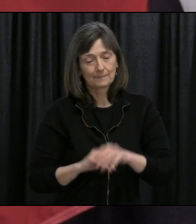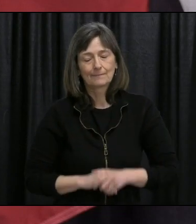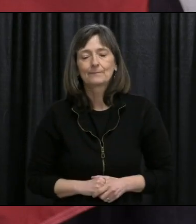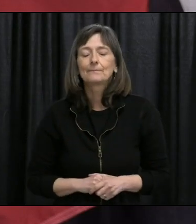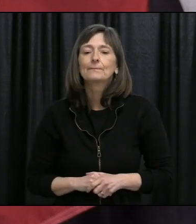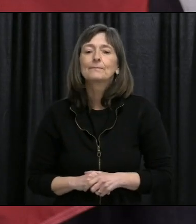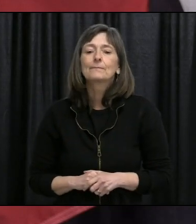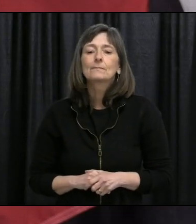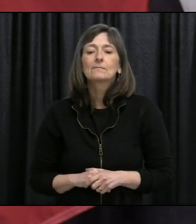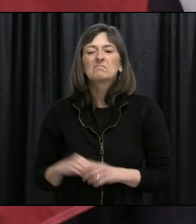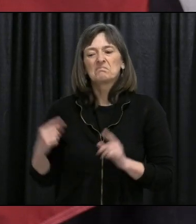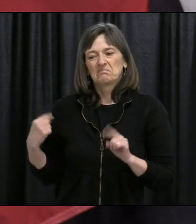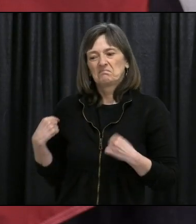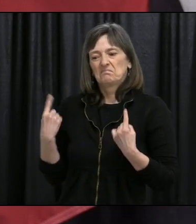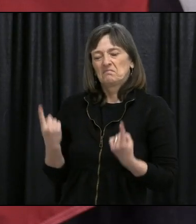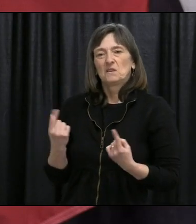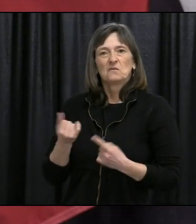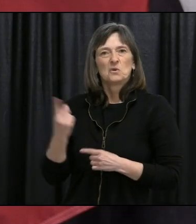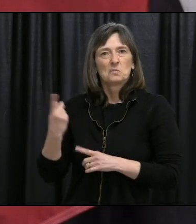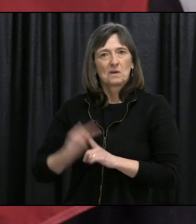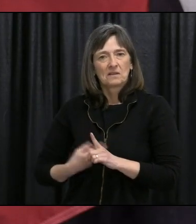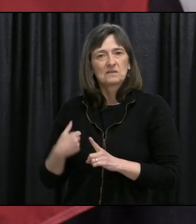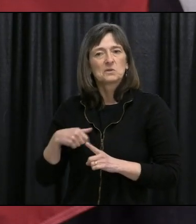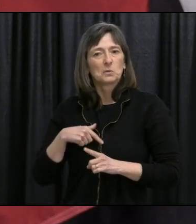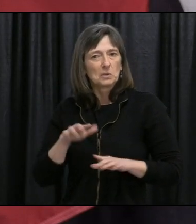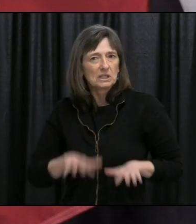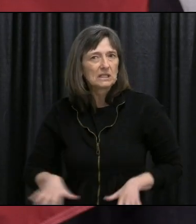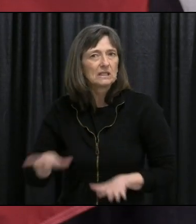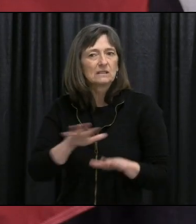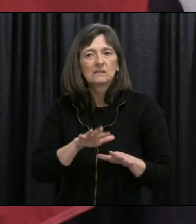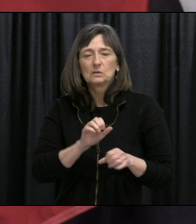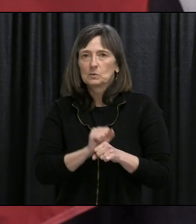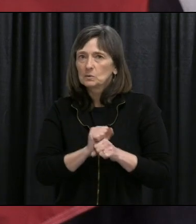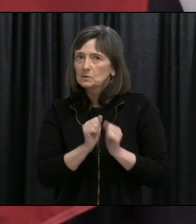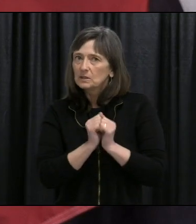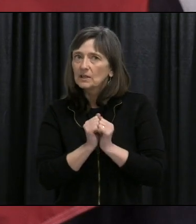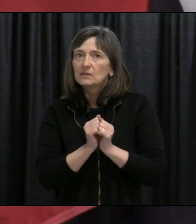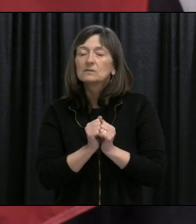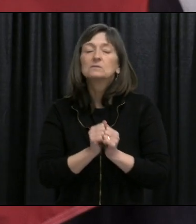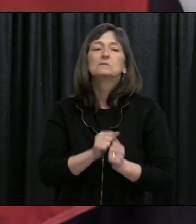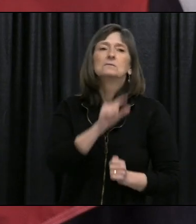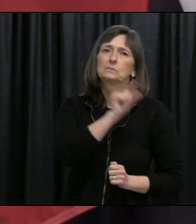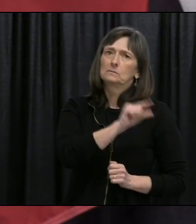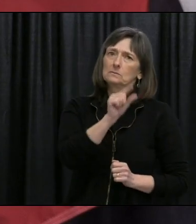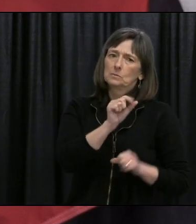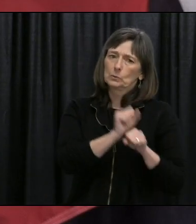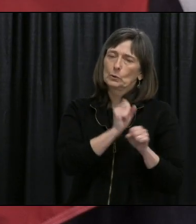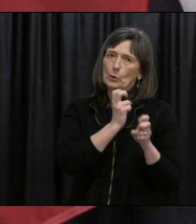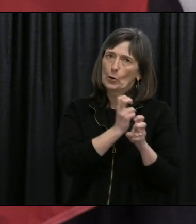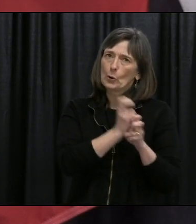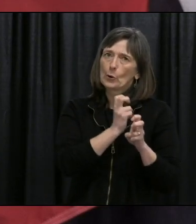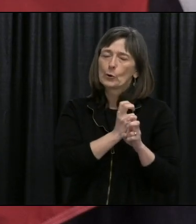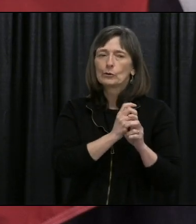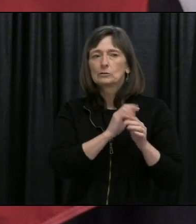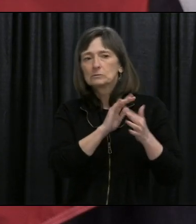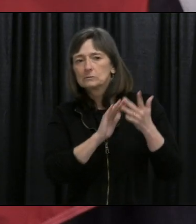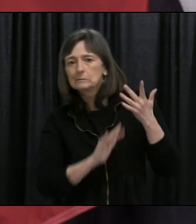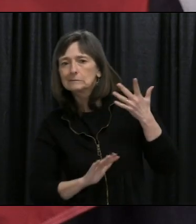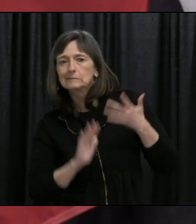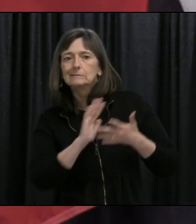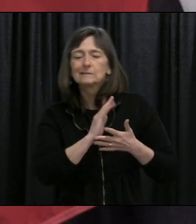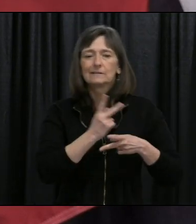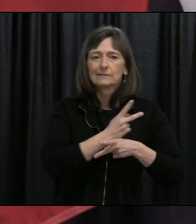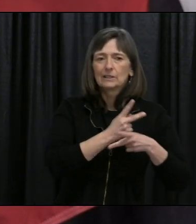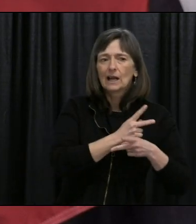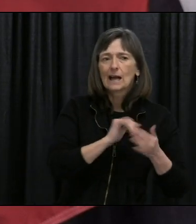as residents of our province have been weathering this pandemic, we have continued to work extremely hard with all levels of government to put